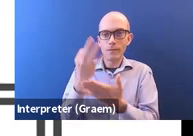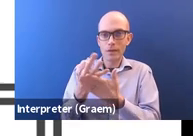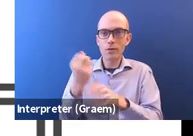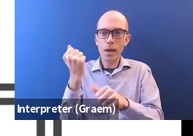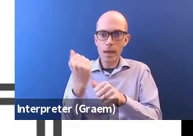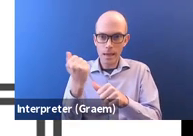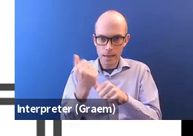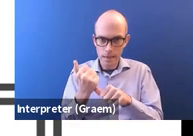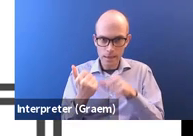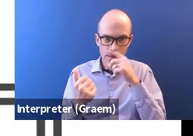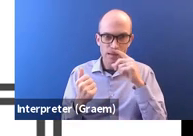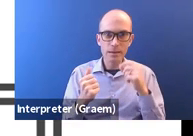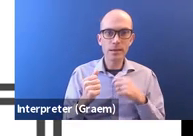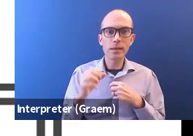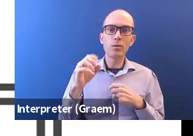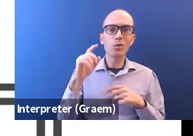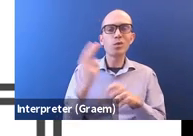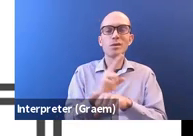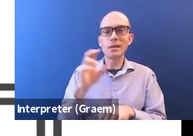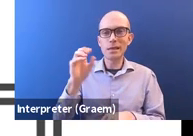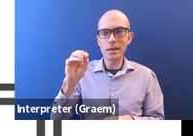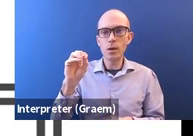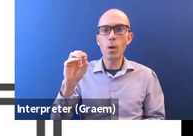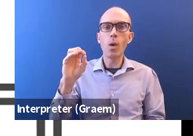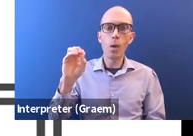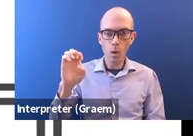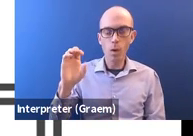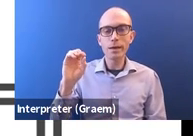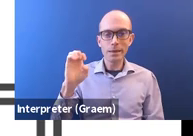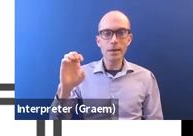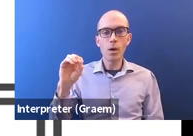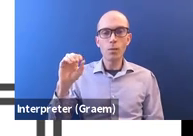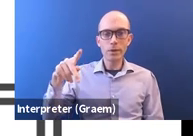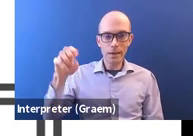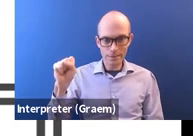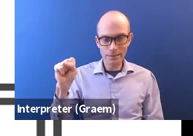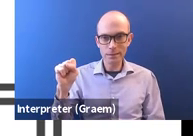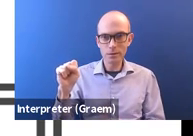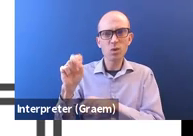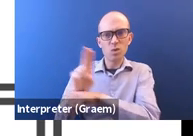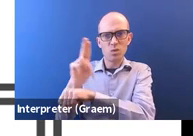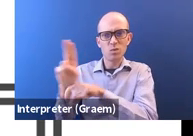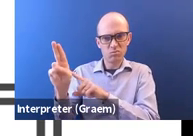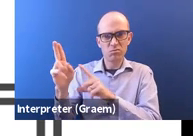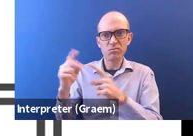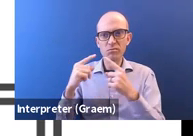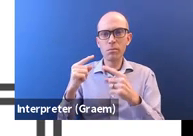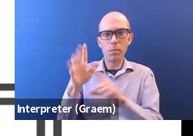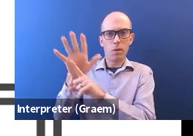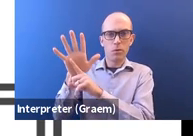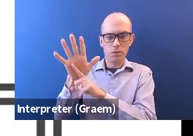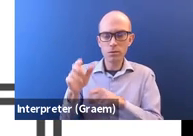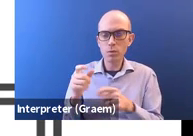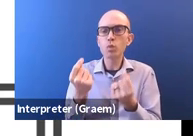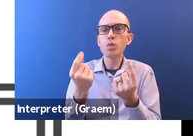I'll use EOPS specifically because they're the most populated of all the aid that we deal with. And so all you have to do is go